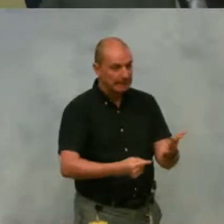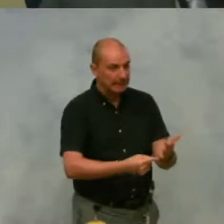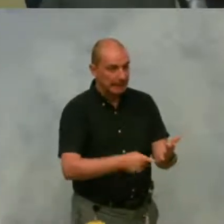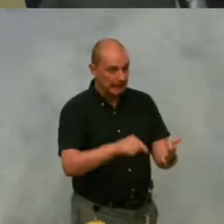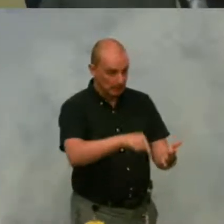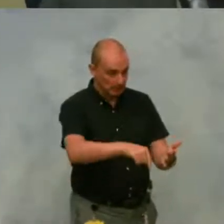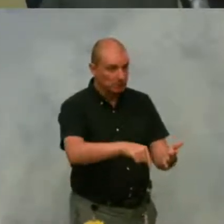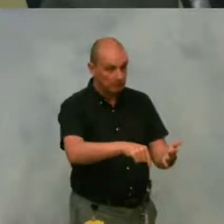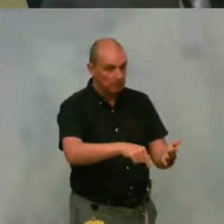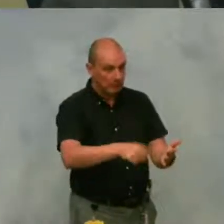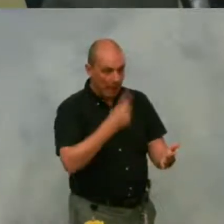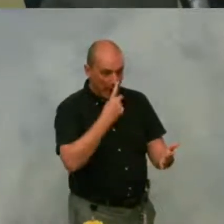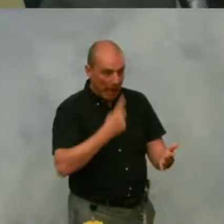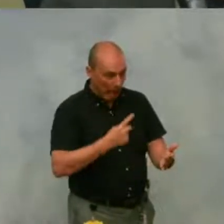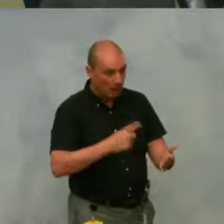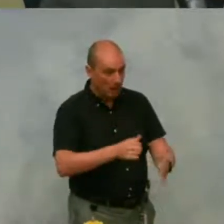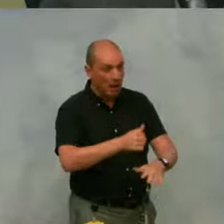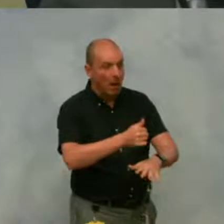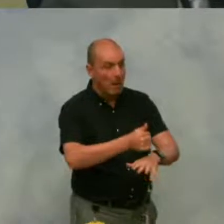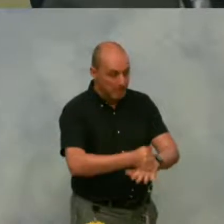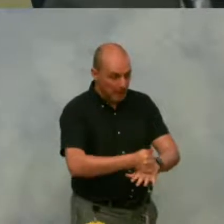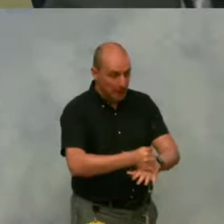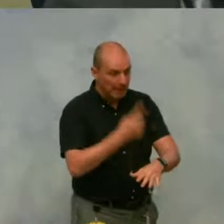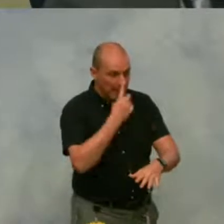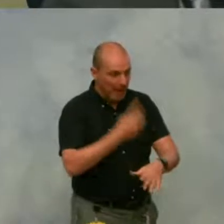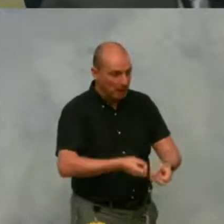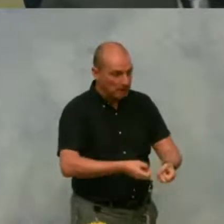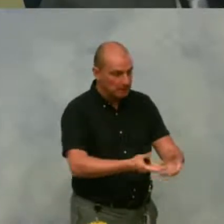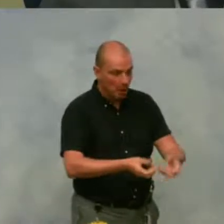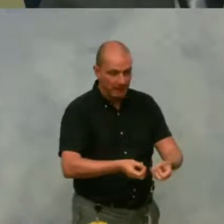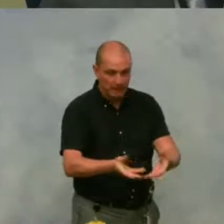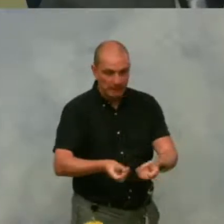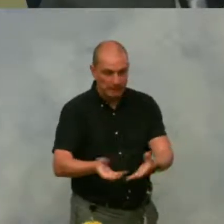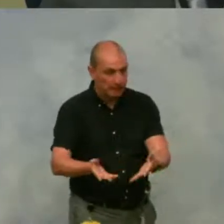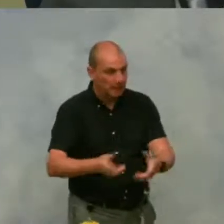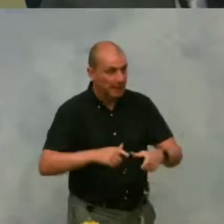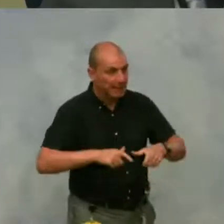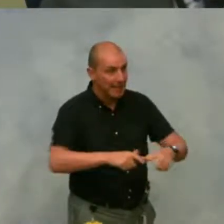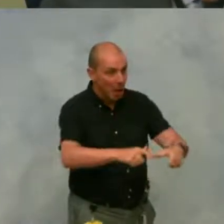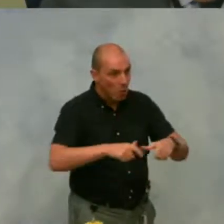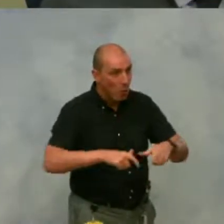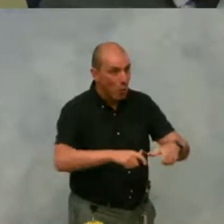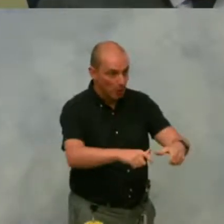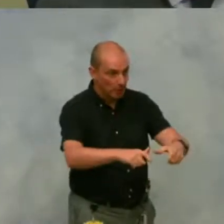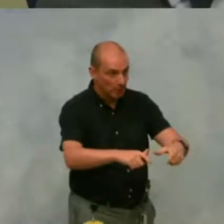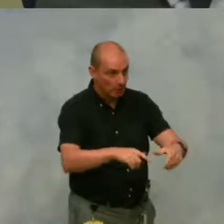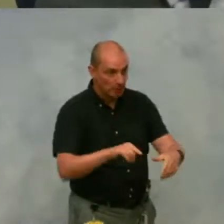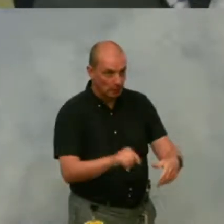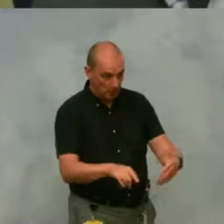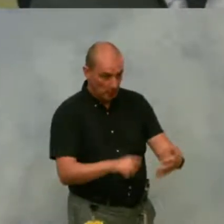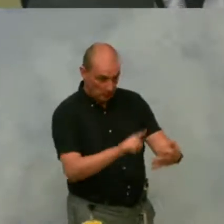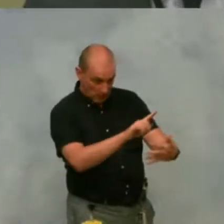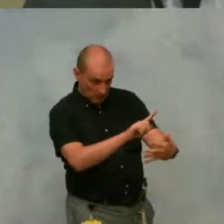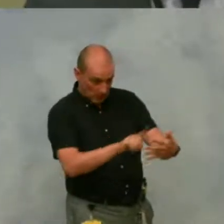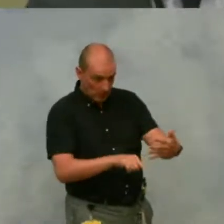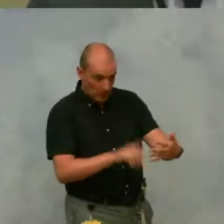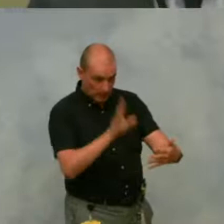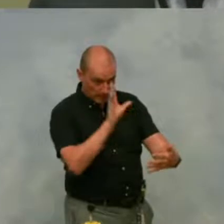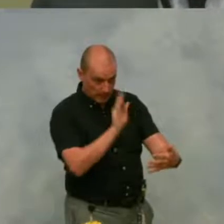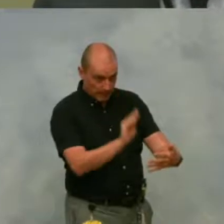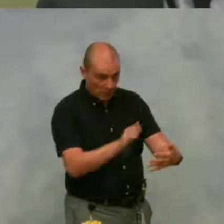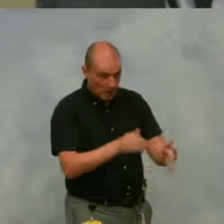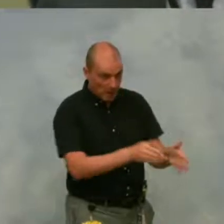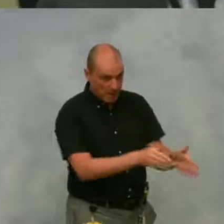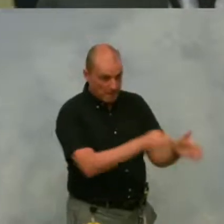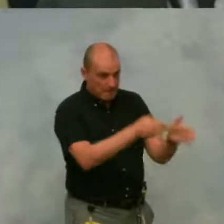deliver the services that are required by the Council. And a few highlights are noted. We'll complete the move from Windows 7